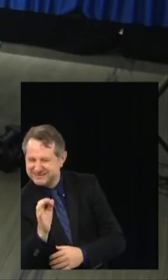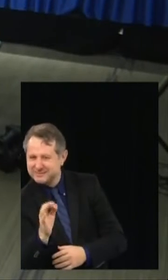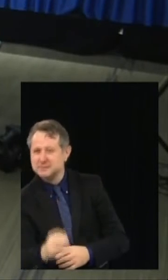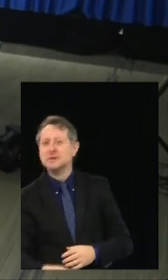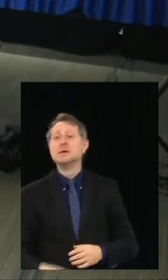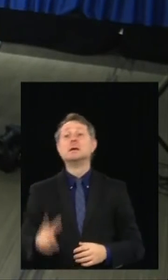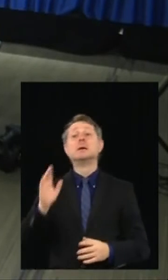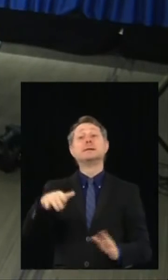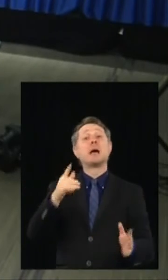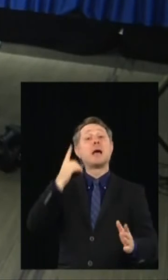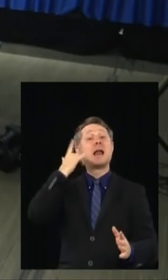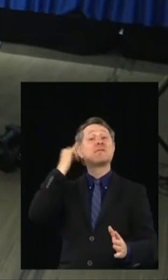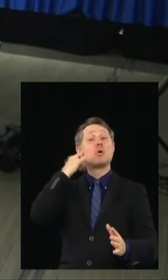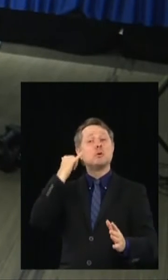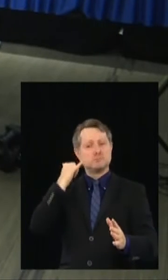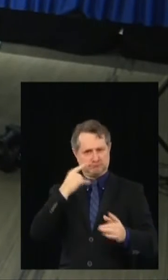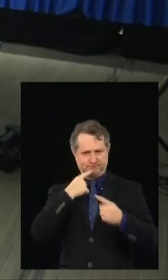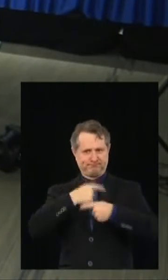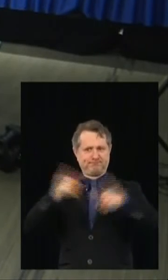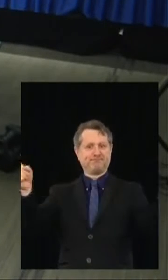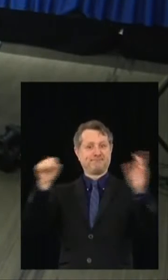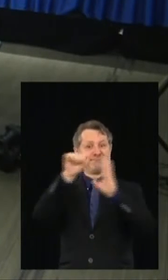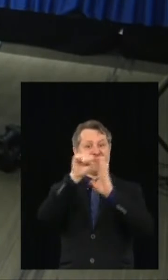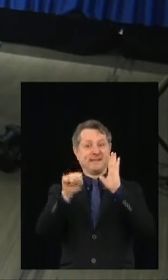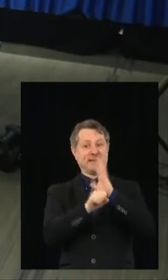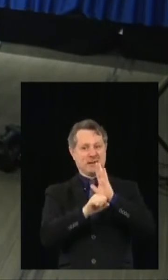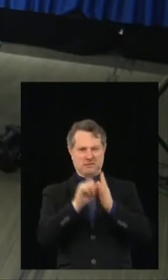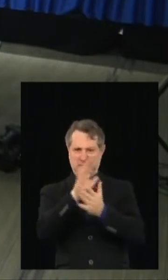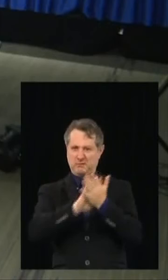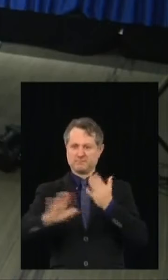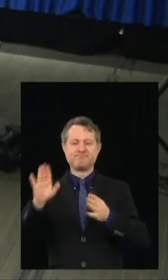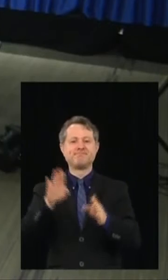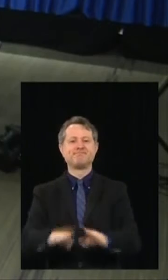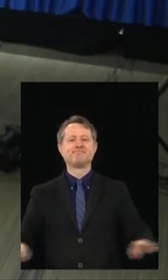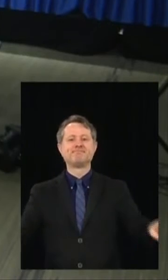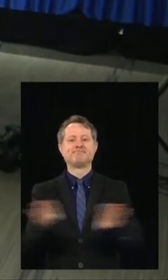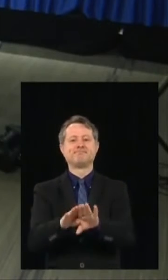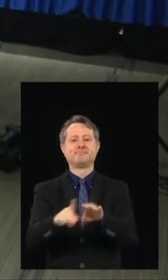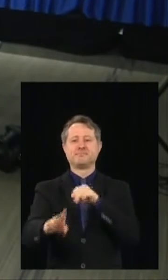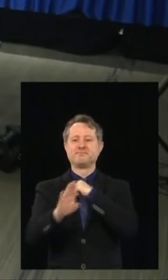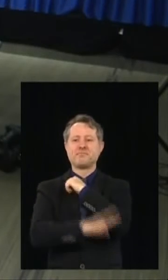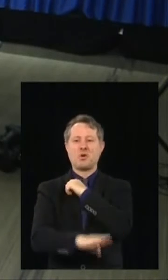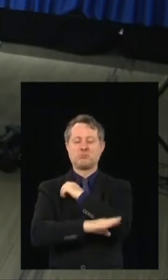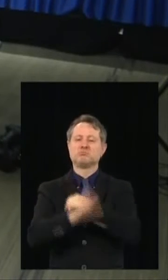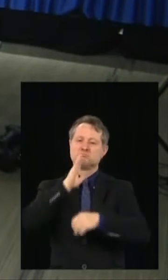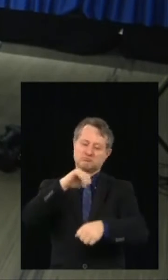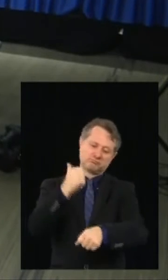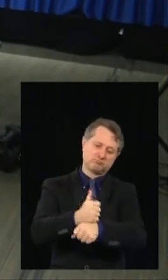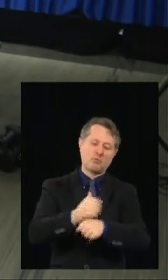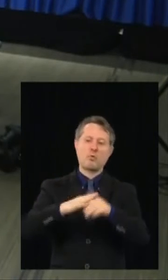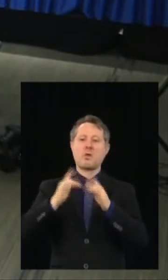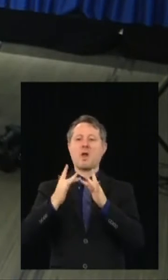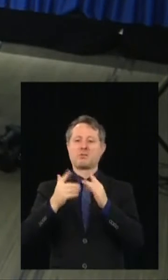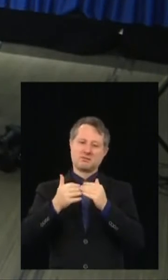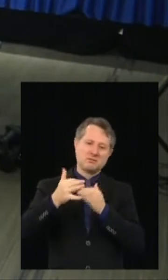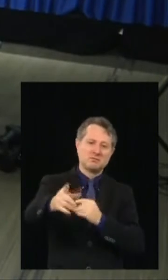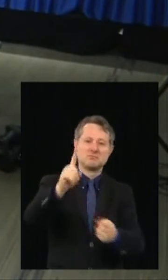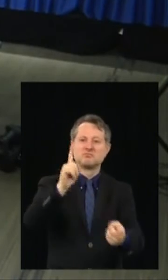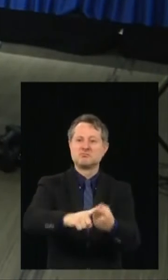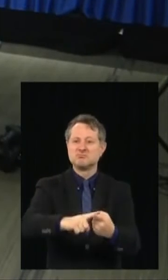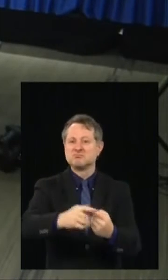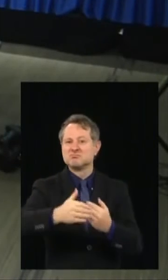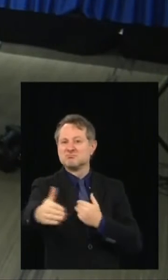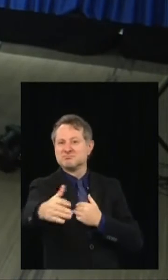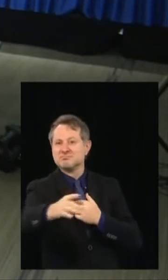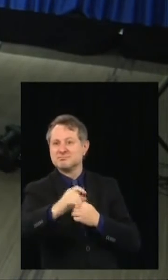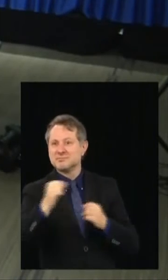be opening for the fall, and they will be all online at least until January. So given that New York has a similar structure, do you see us following suit